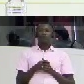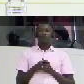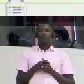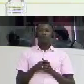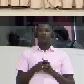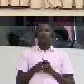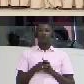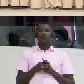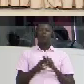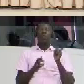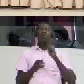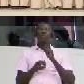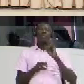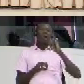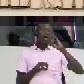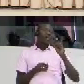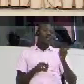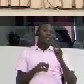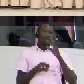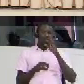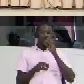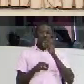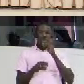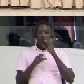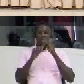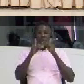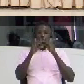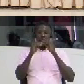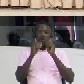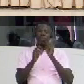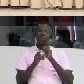And what did he say? moom lan la wax IG bi.